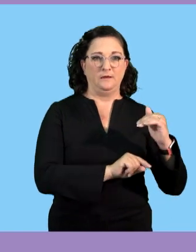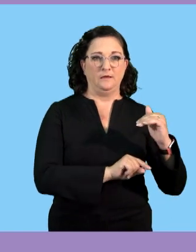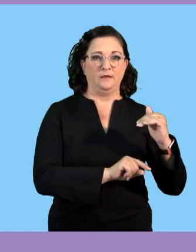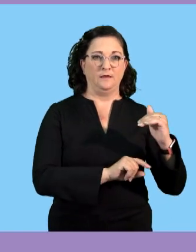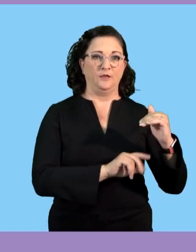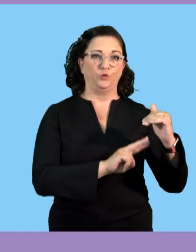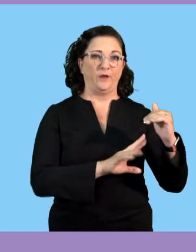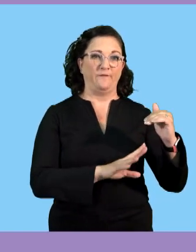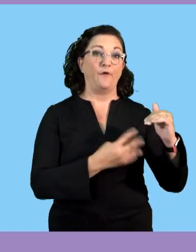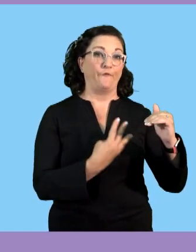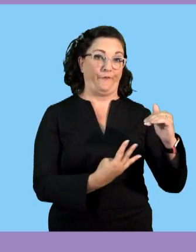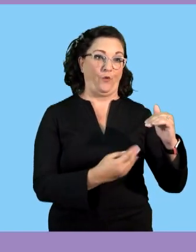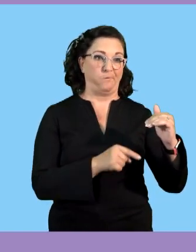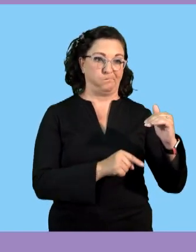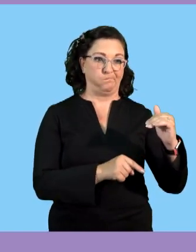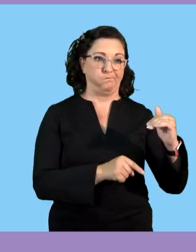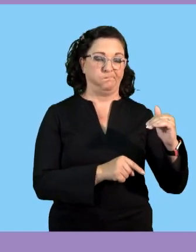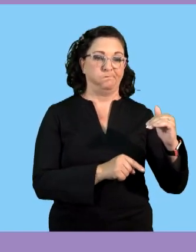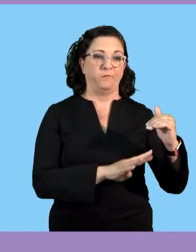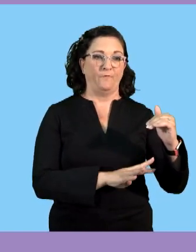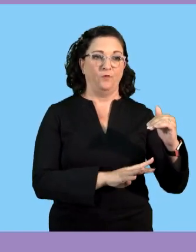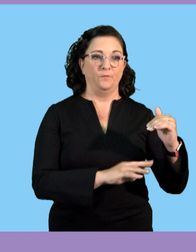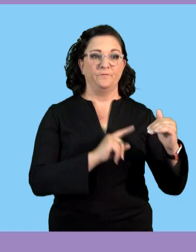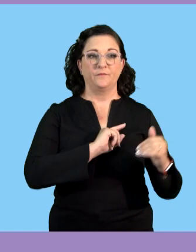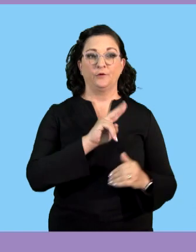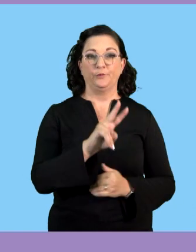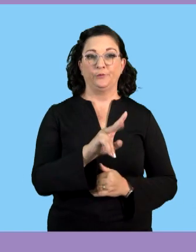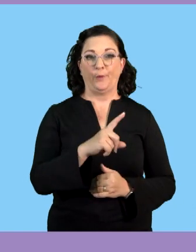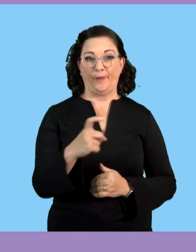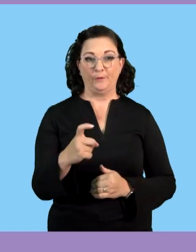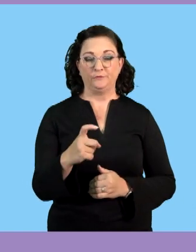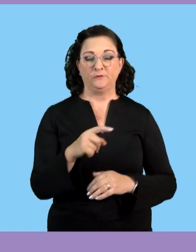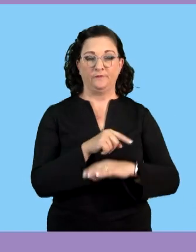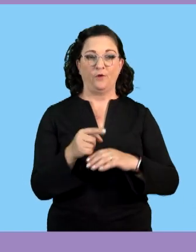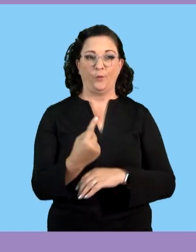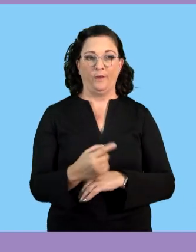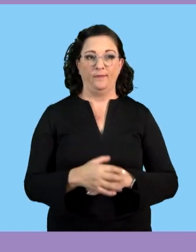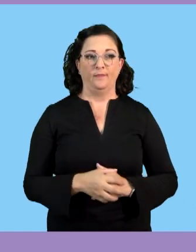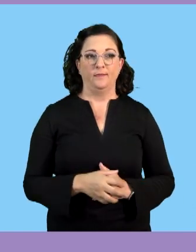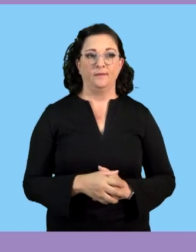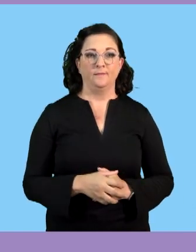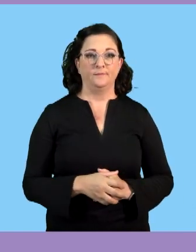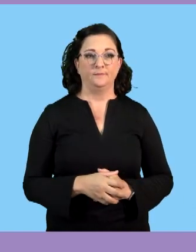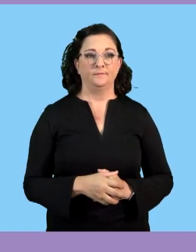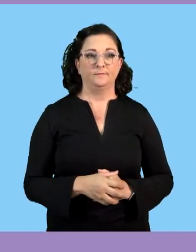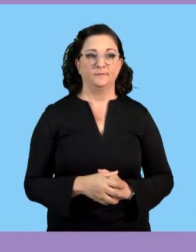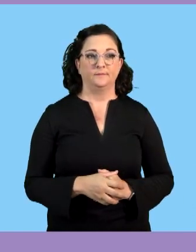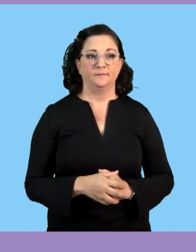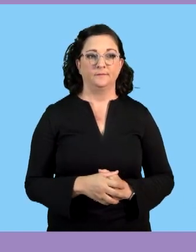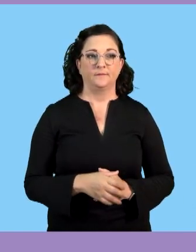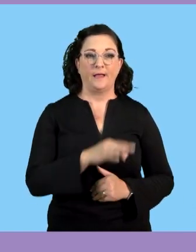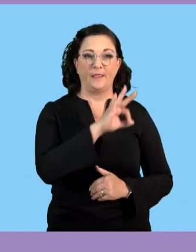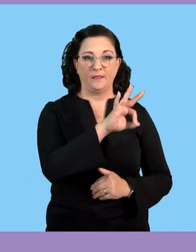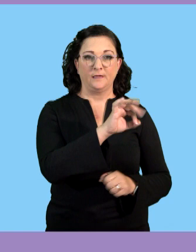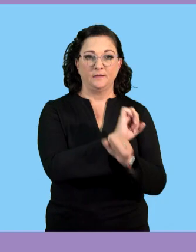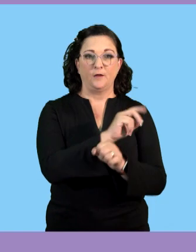25s there. Now we have 2,000 out of 1. And 3